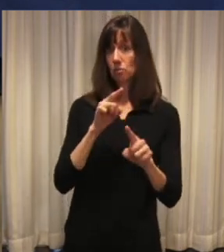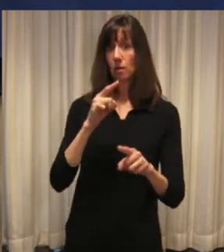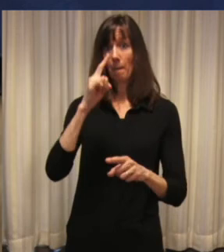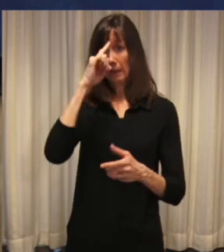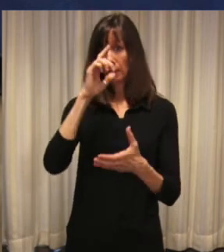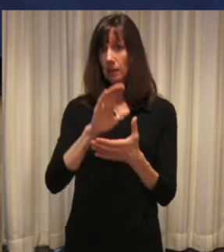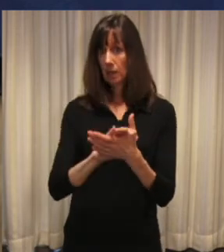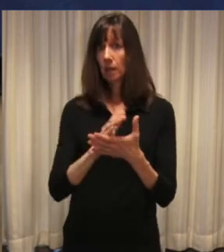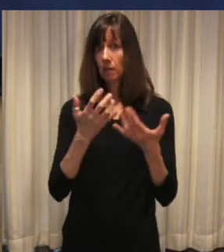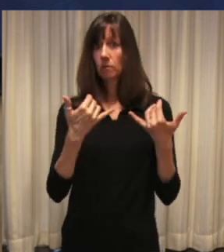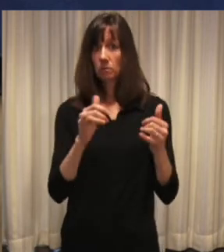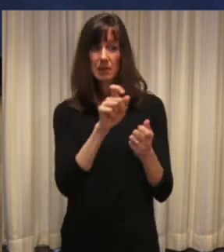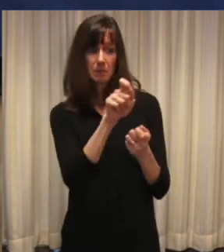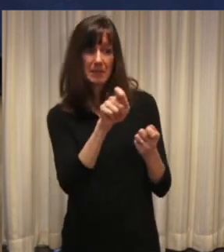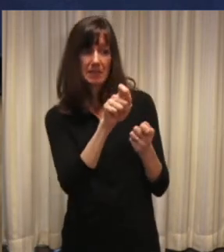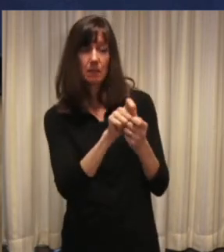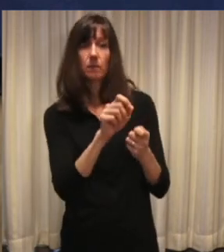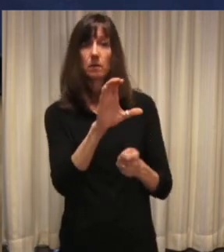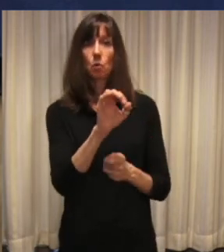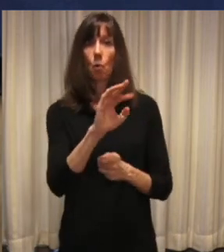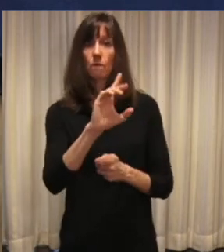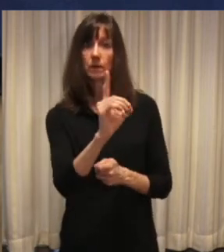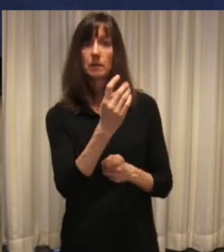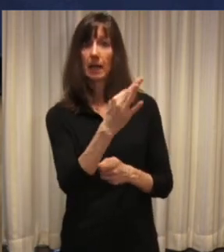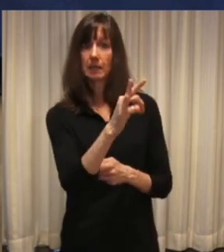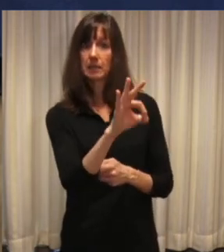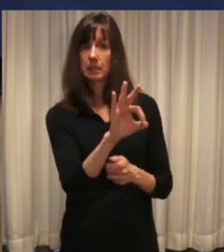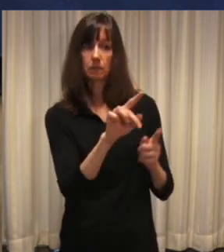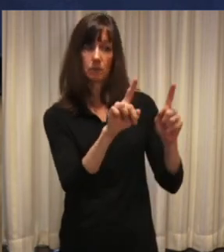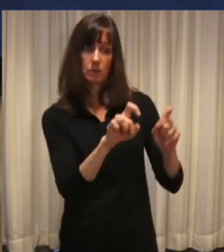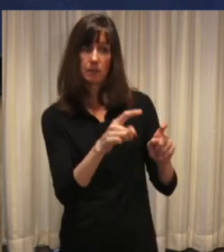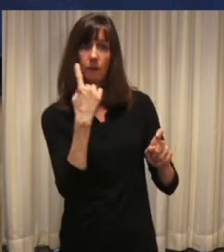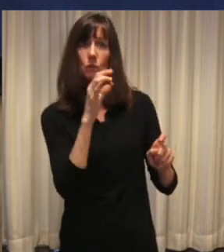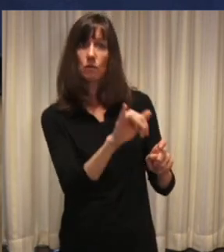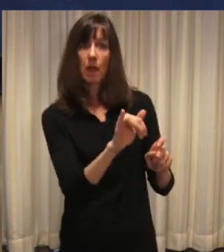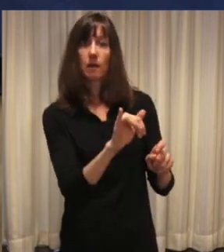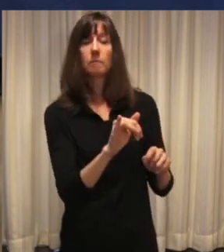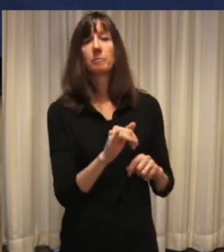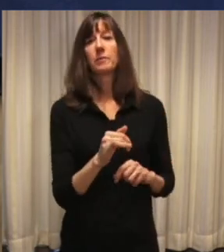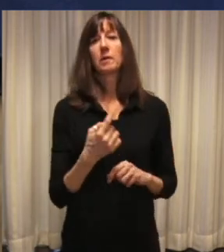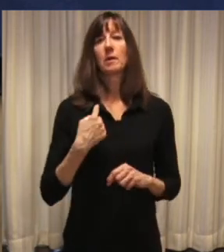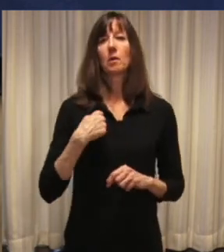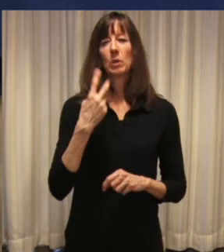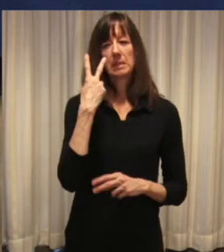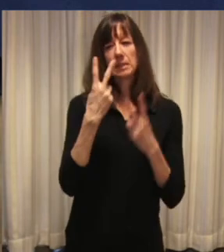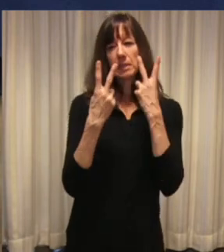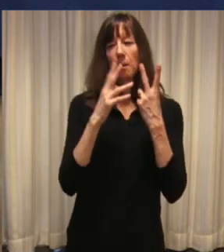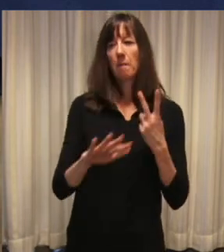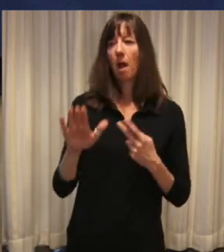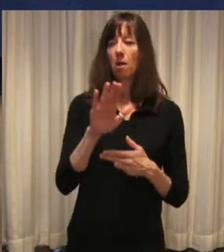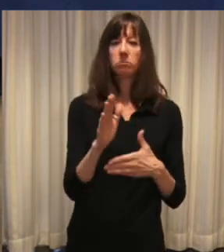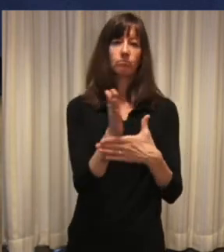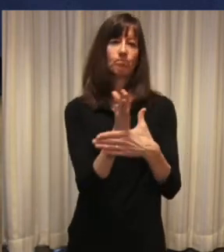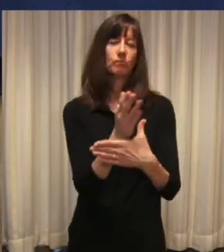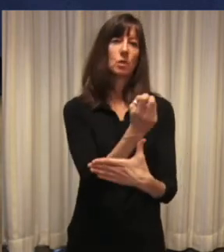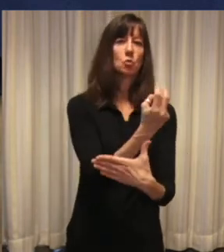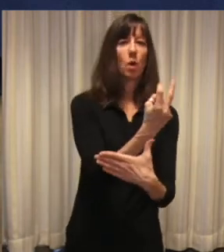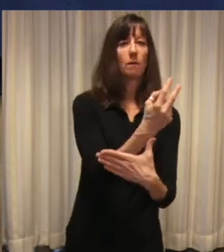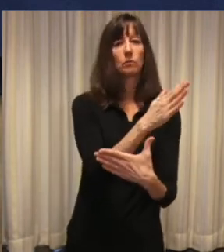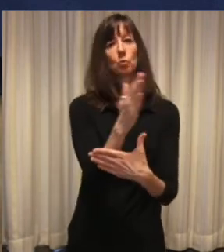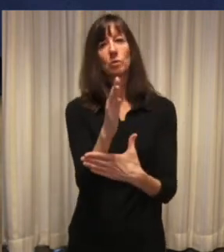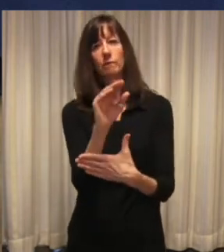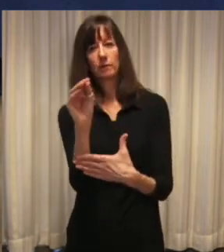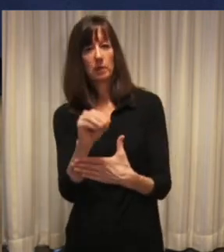the percentage of positive tests, we're seeing somewhere around 12% to 15% of positive tests